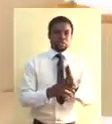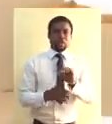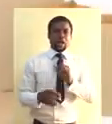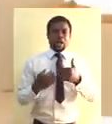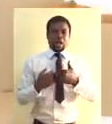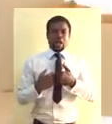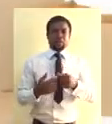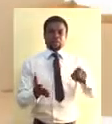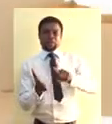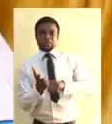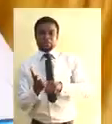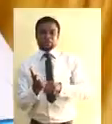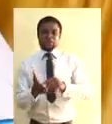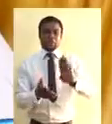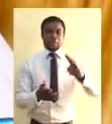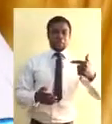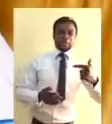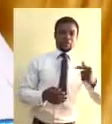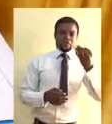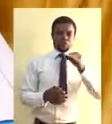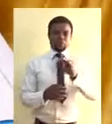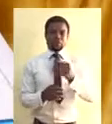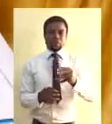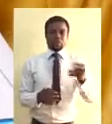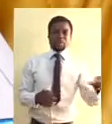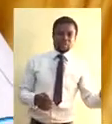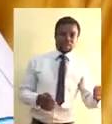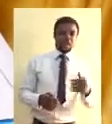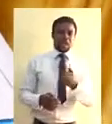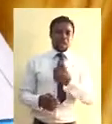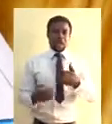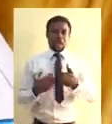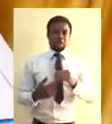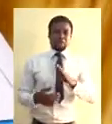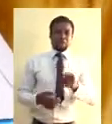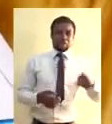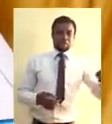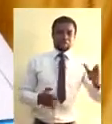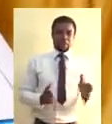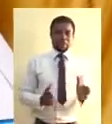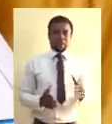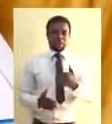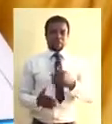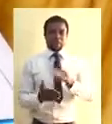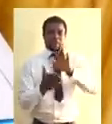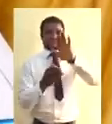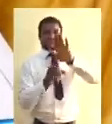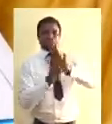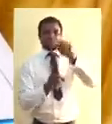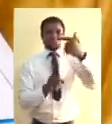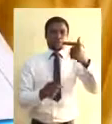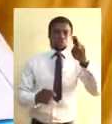So I have this pattern for you. The first thing I'm going to use, the material, I have my marker, I have my